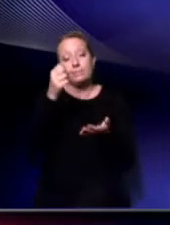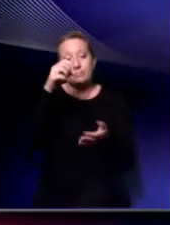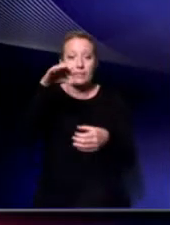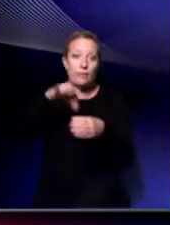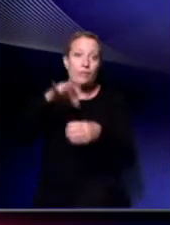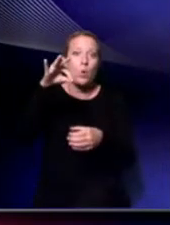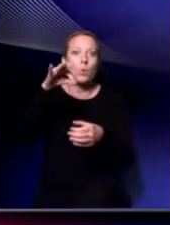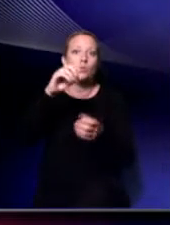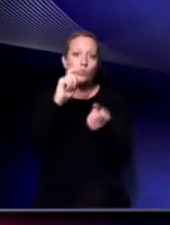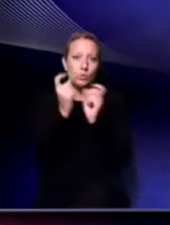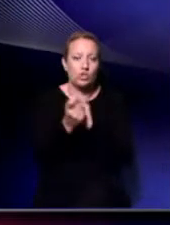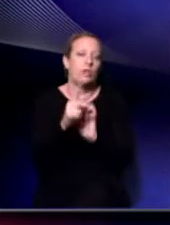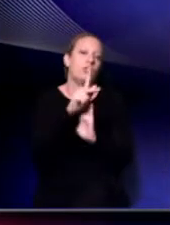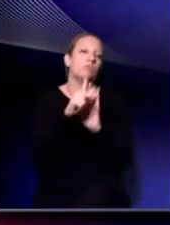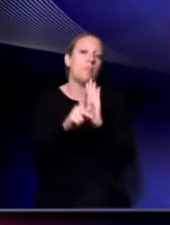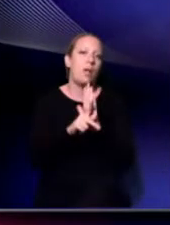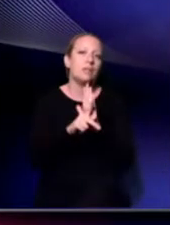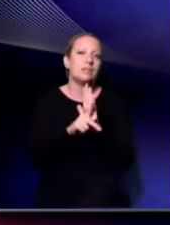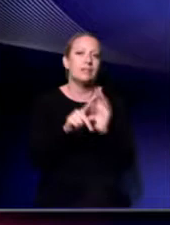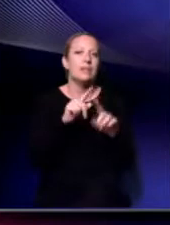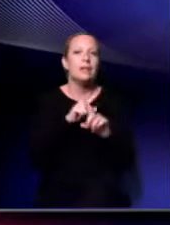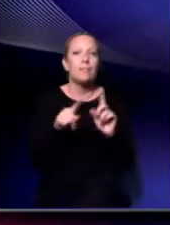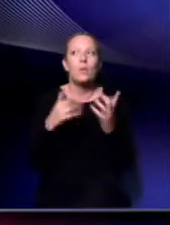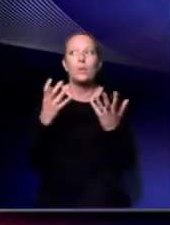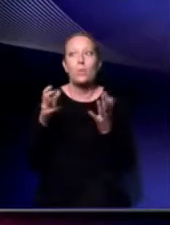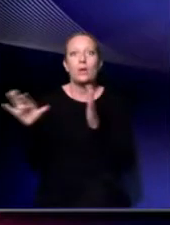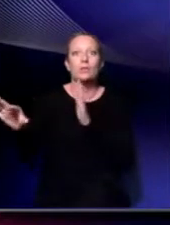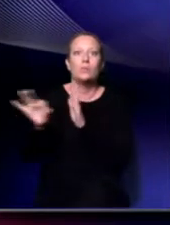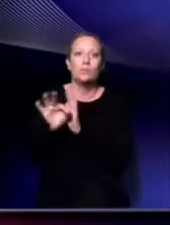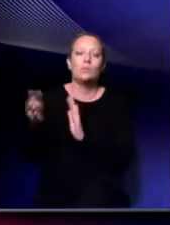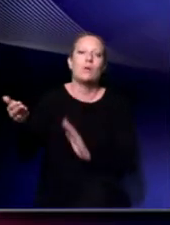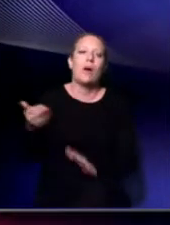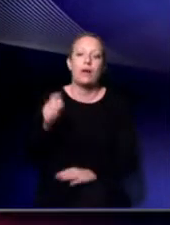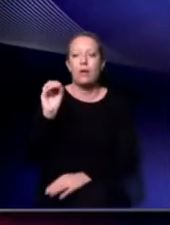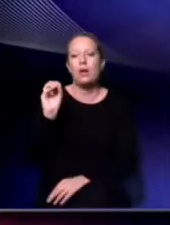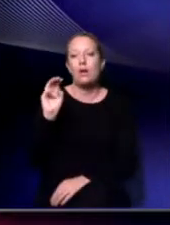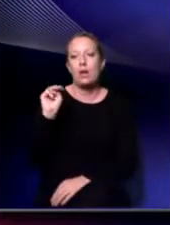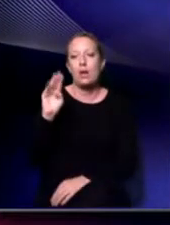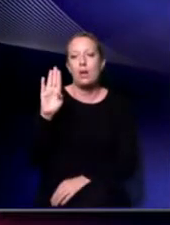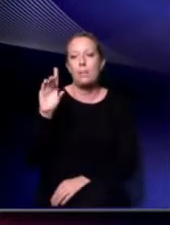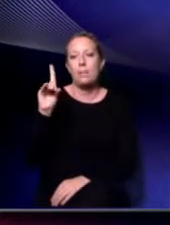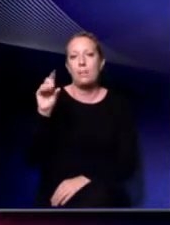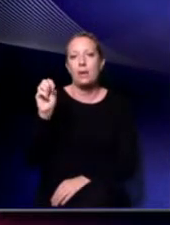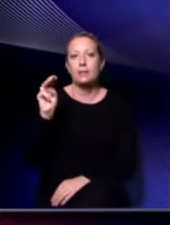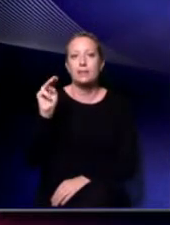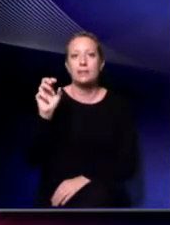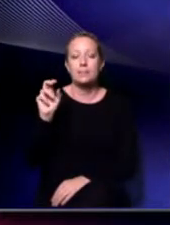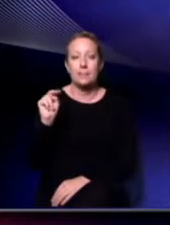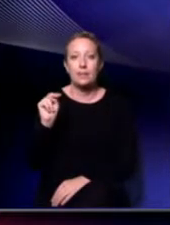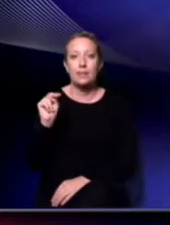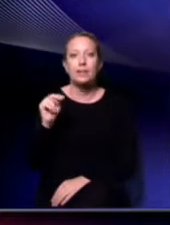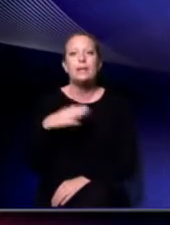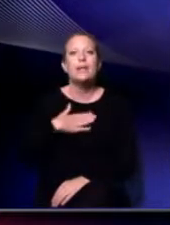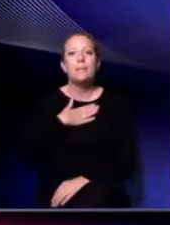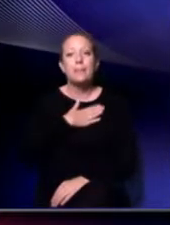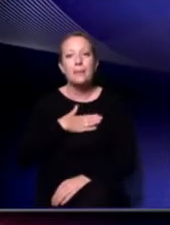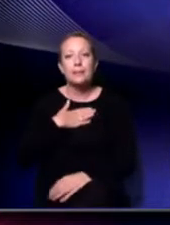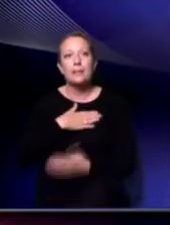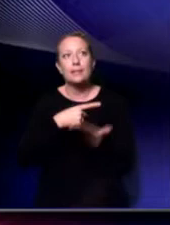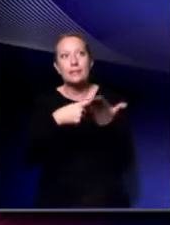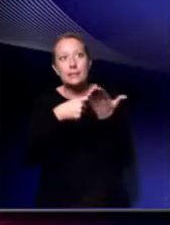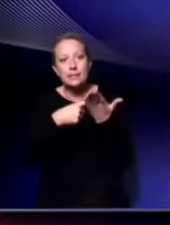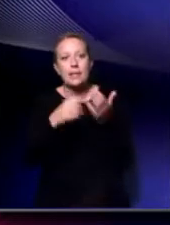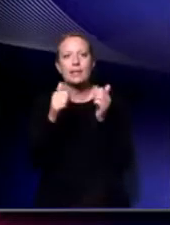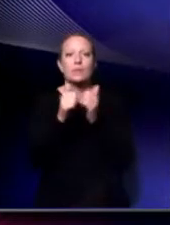or appointing a ombudsman would happen. So you might need to liaise with the administration about how that can all